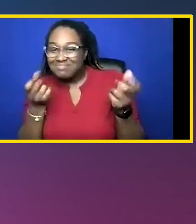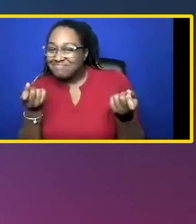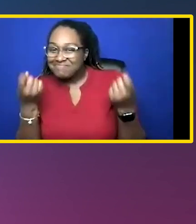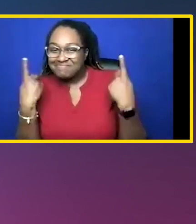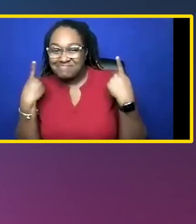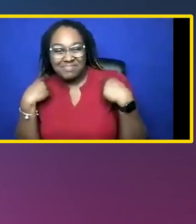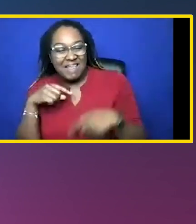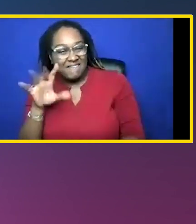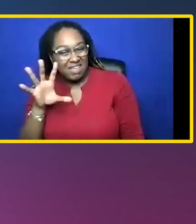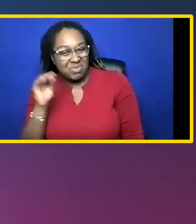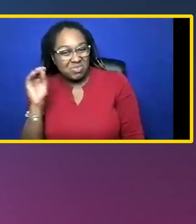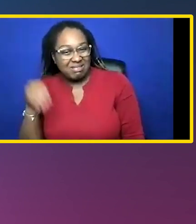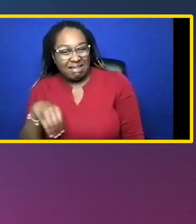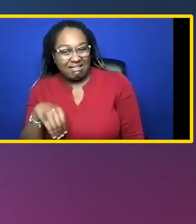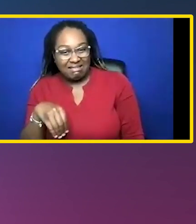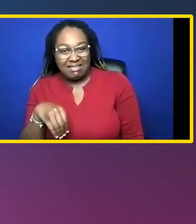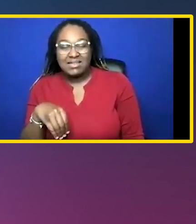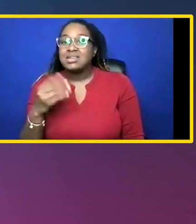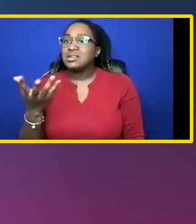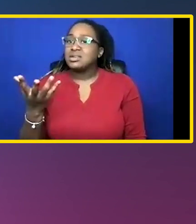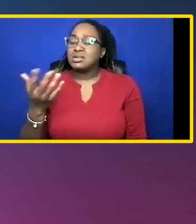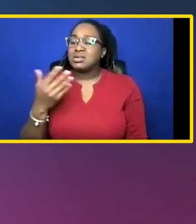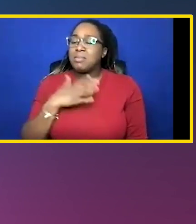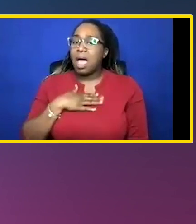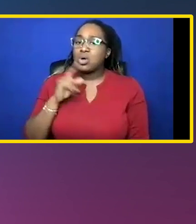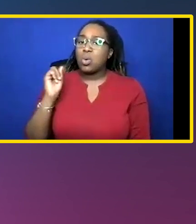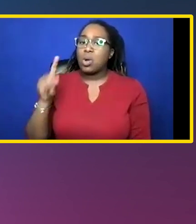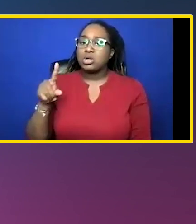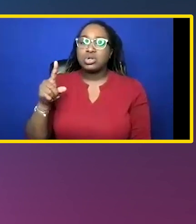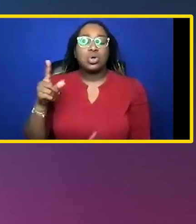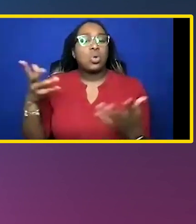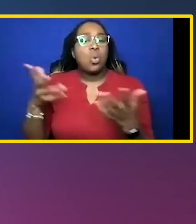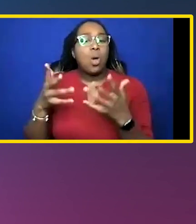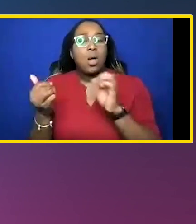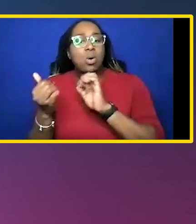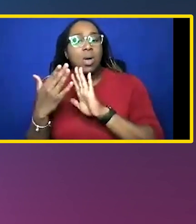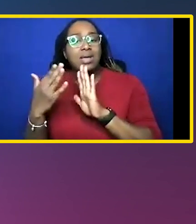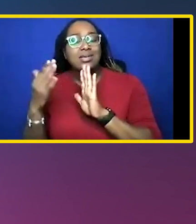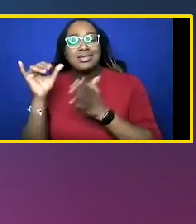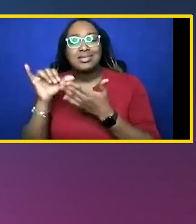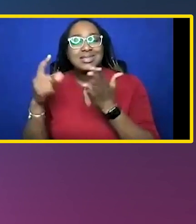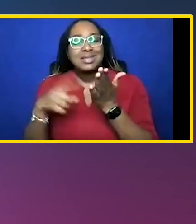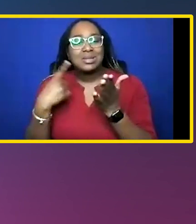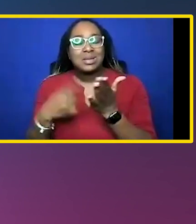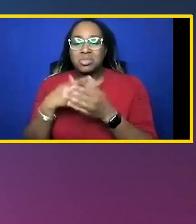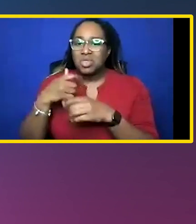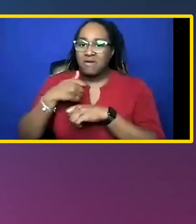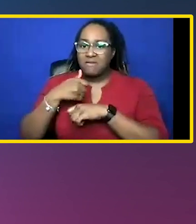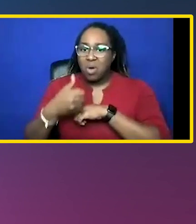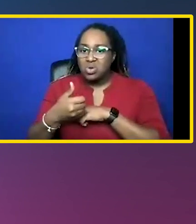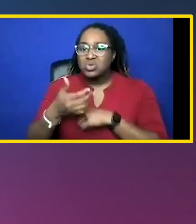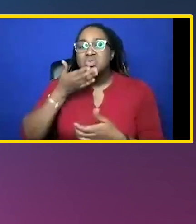understand 50% of it. And so my question is, in what way is that sometimes the fault of the